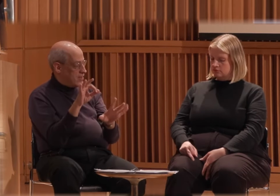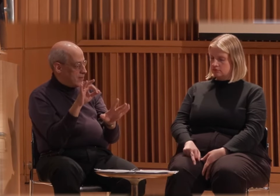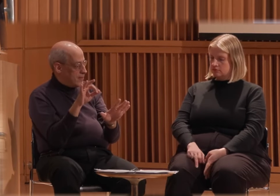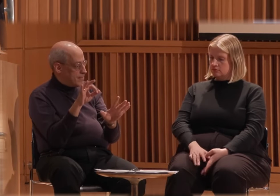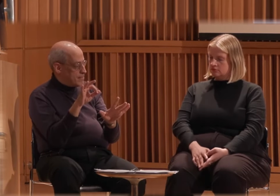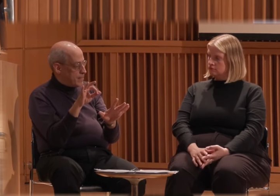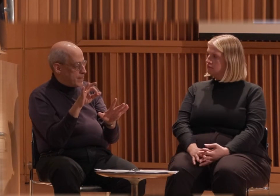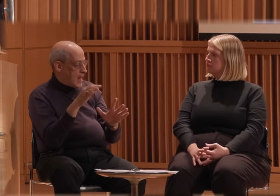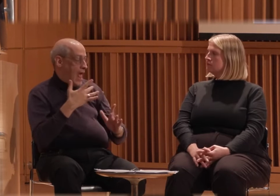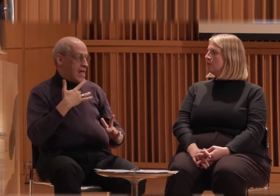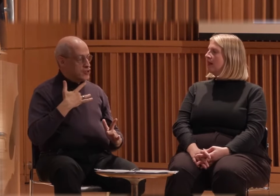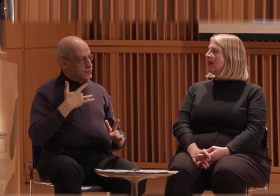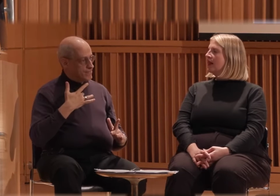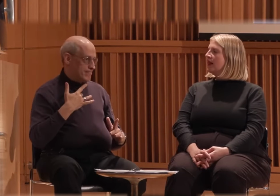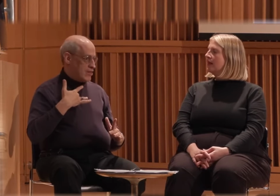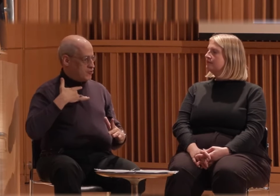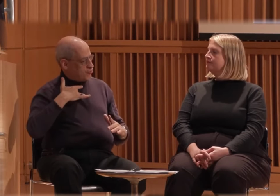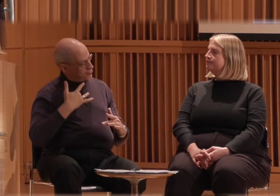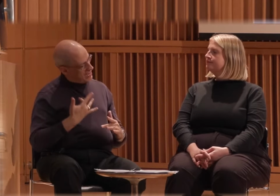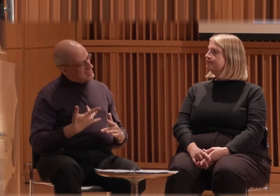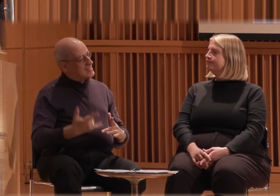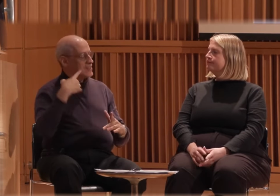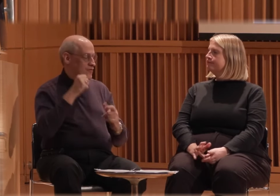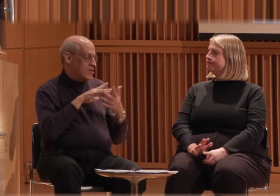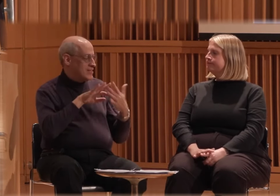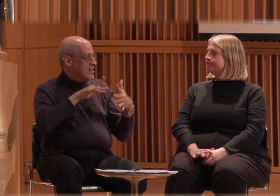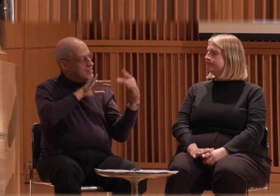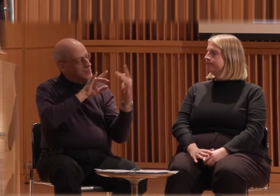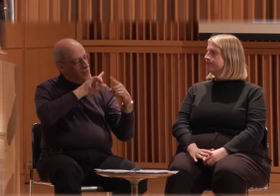the trendiness of studying racial inequality